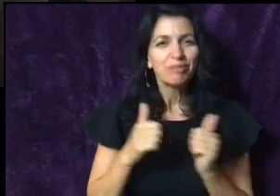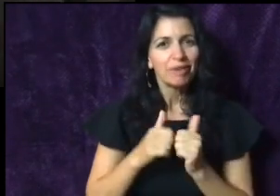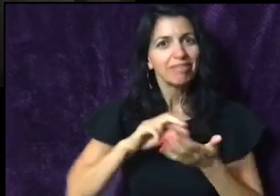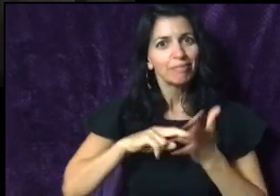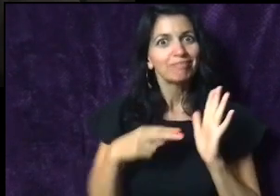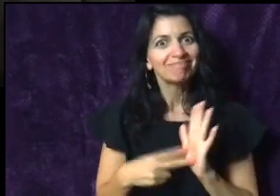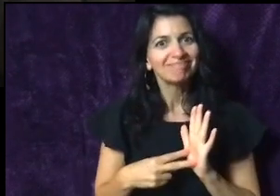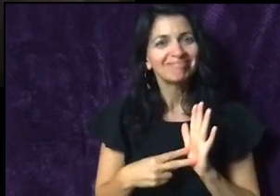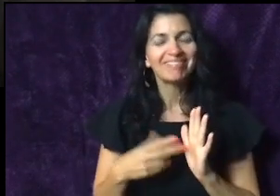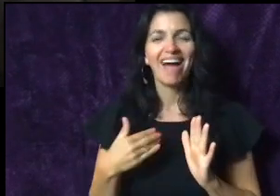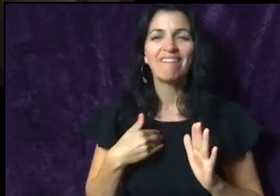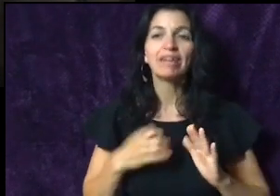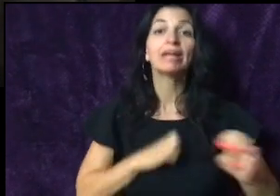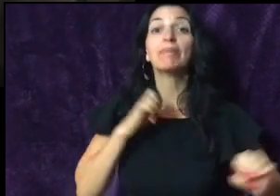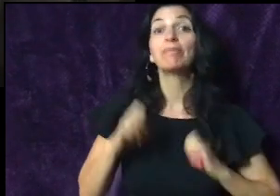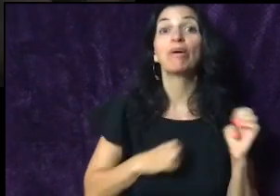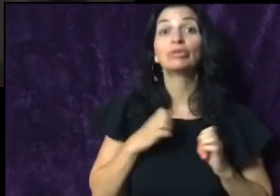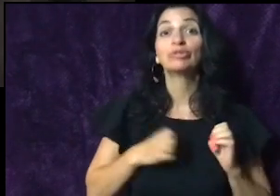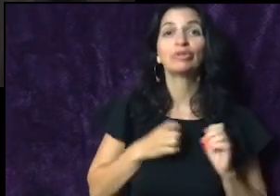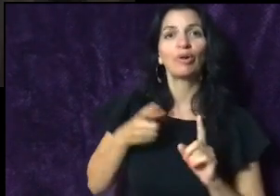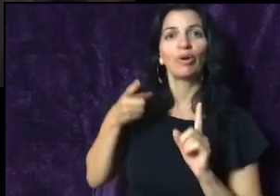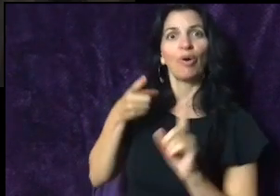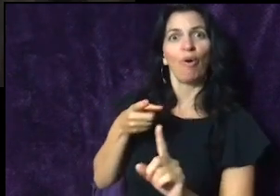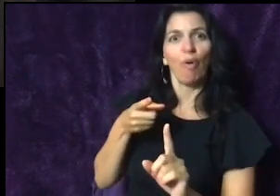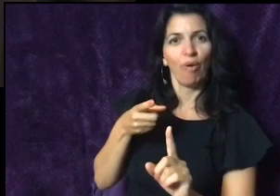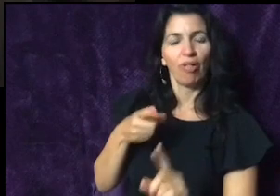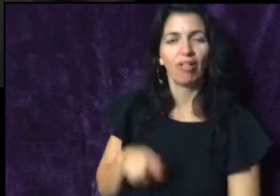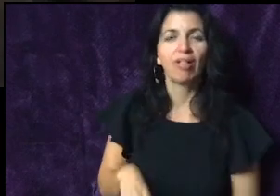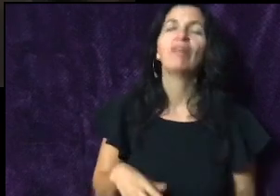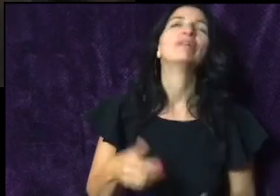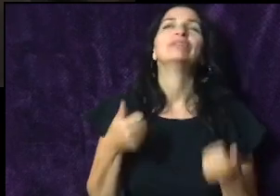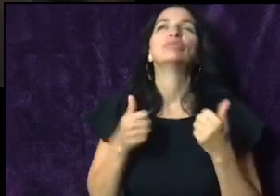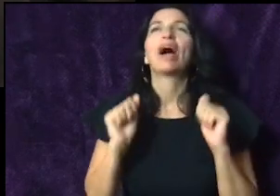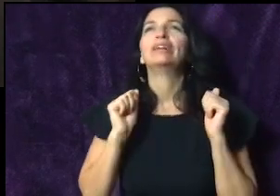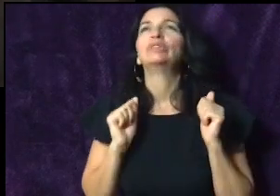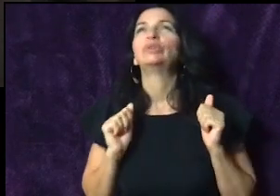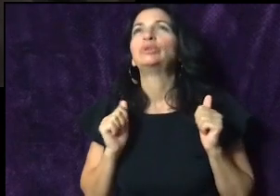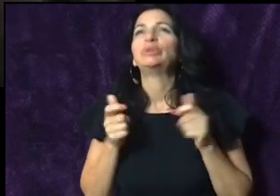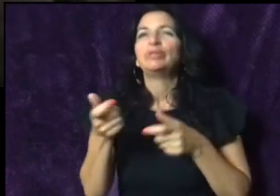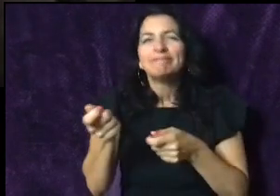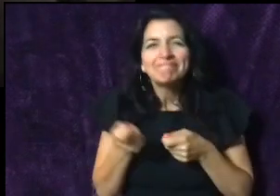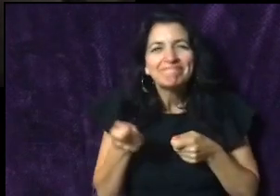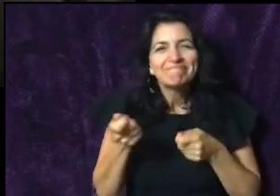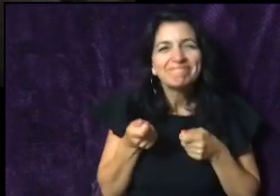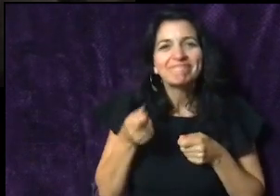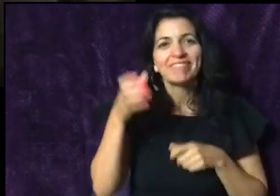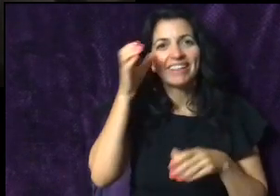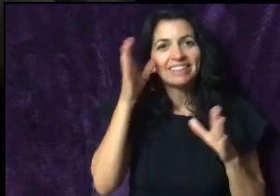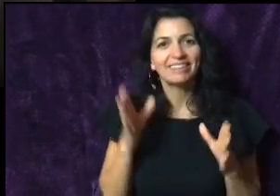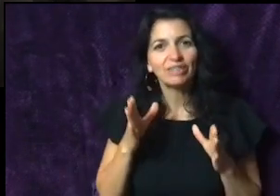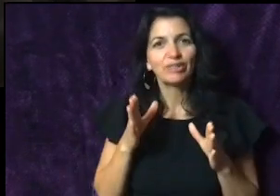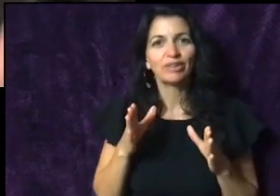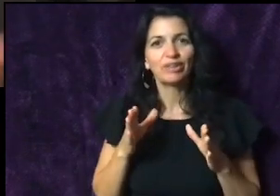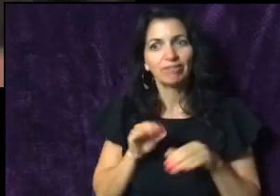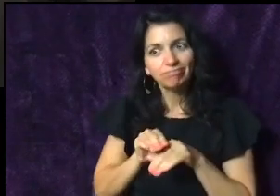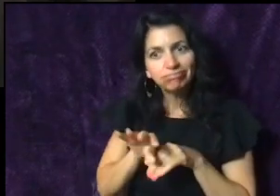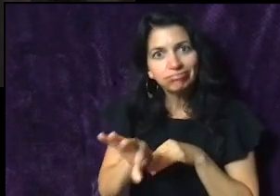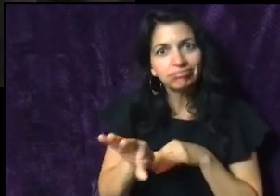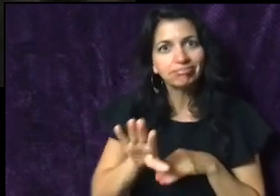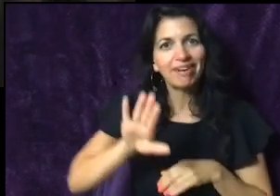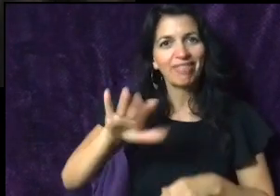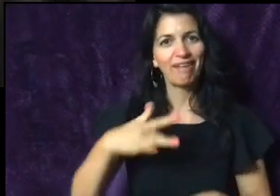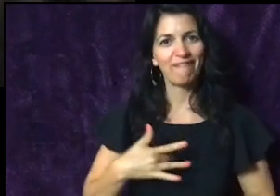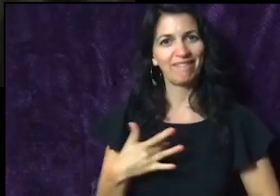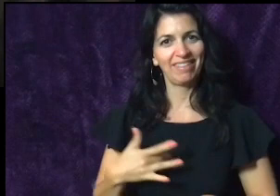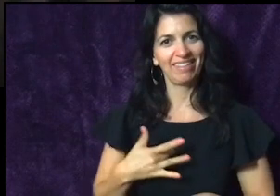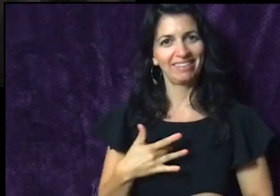We have an emotional goal, and we try to get the listener to feel the feelings that we want them to